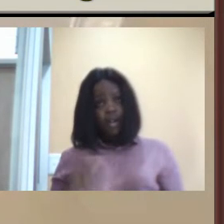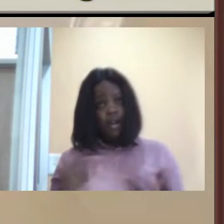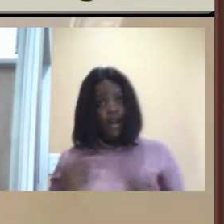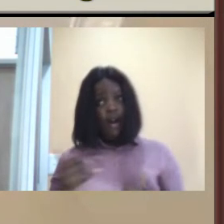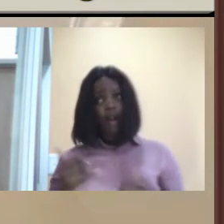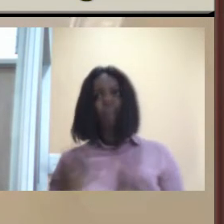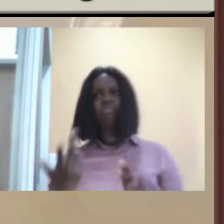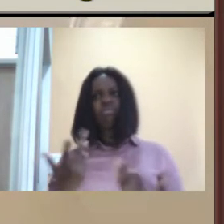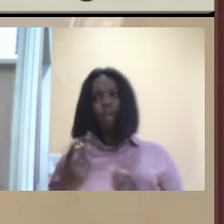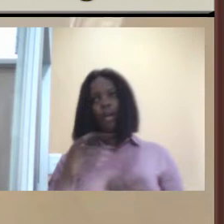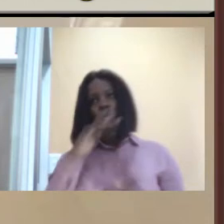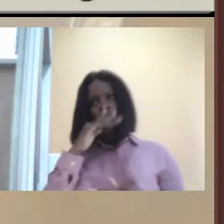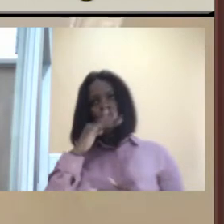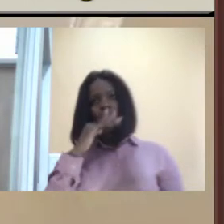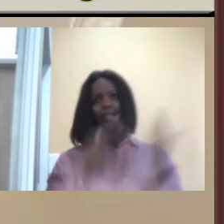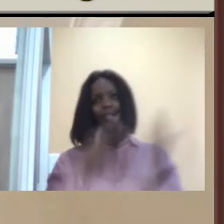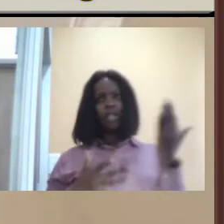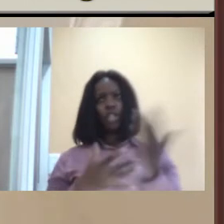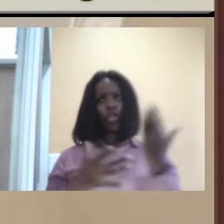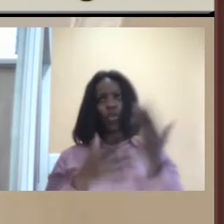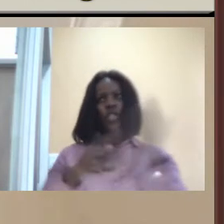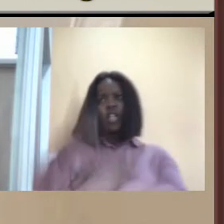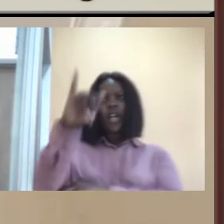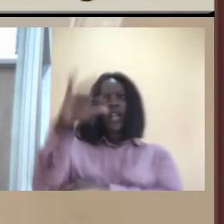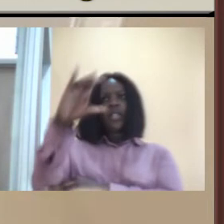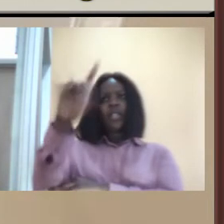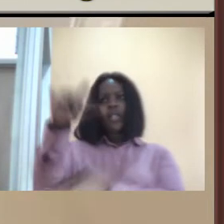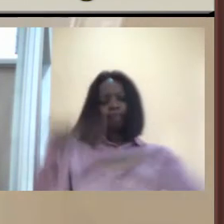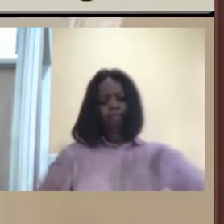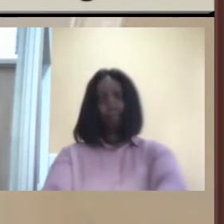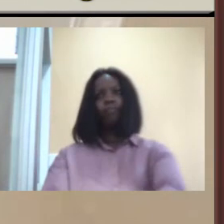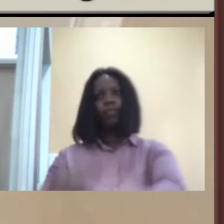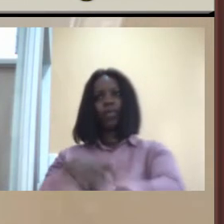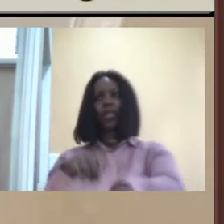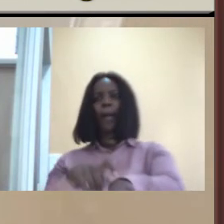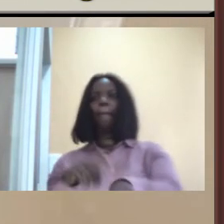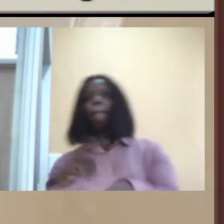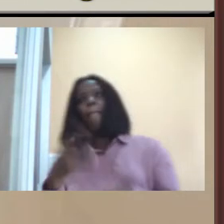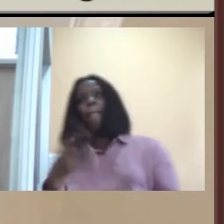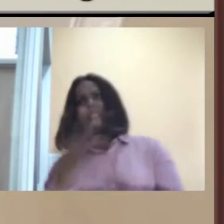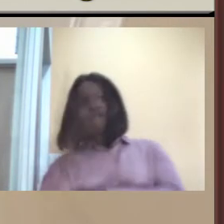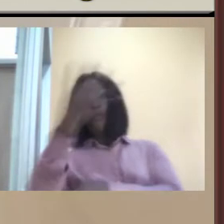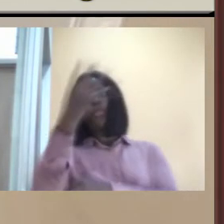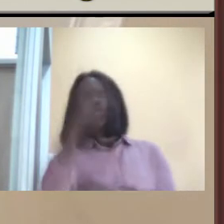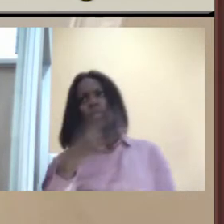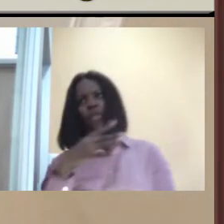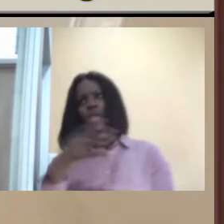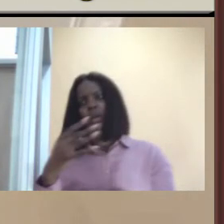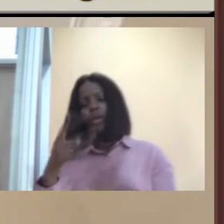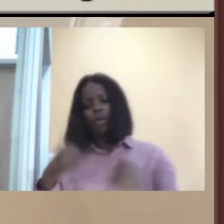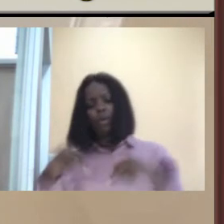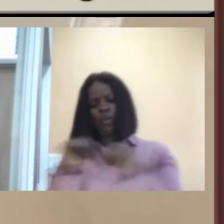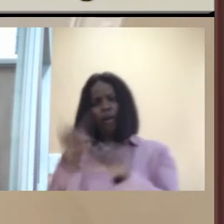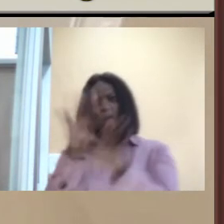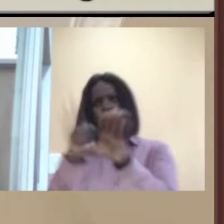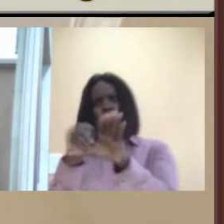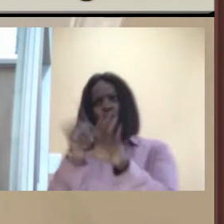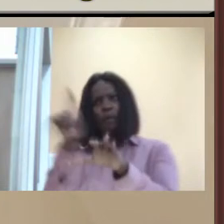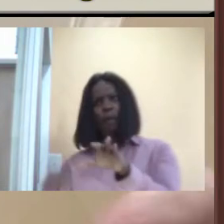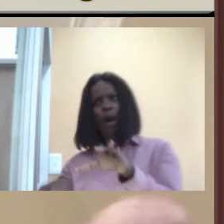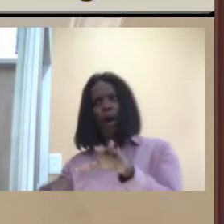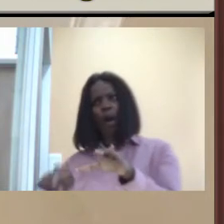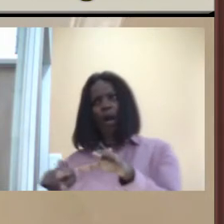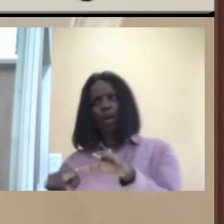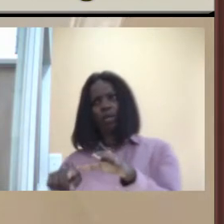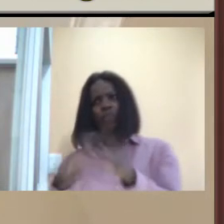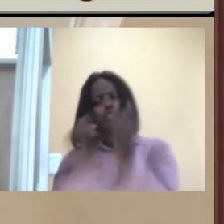industrial revolution, we need to adapt as well in that environment so that we are easy also competing